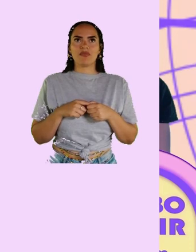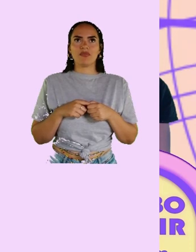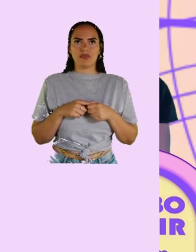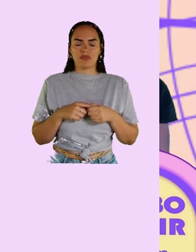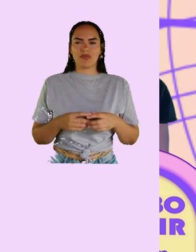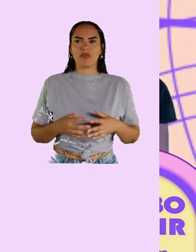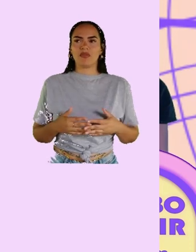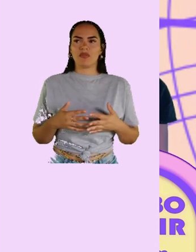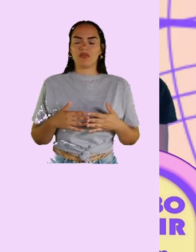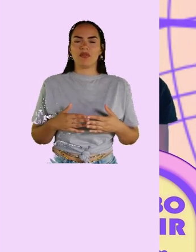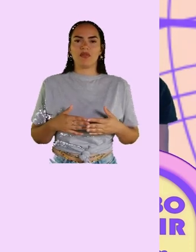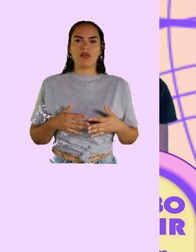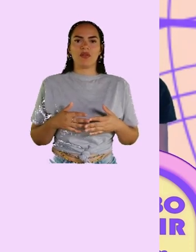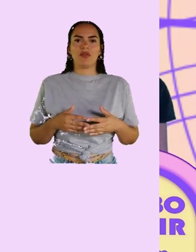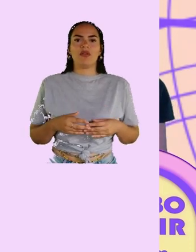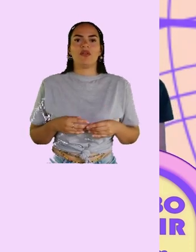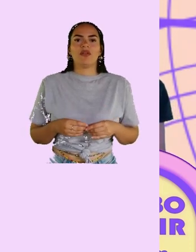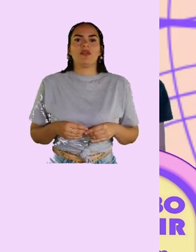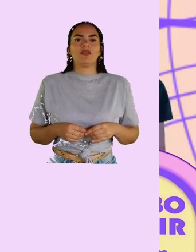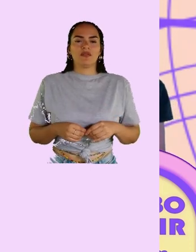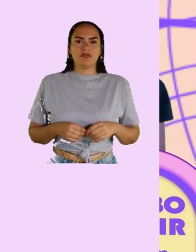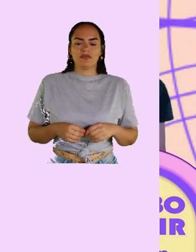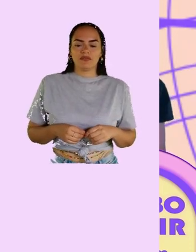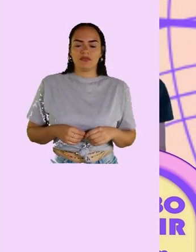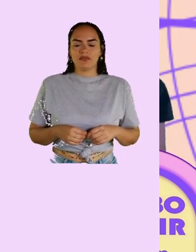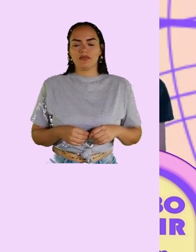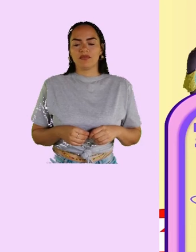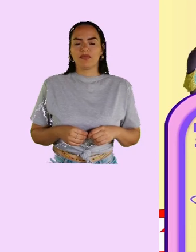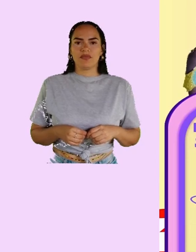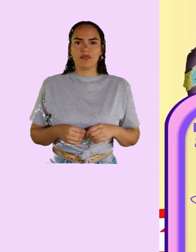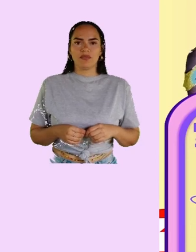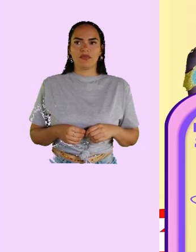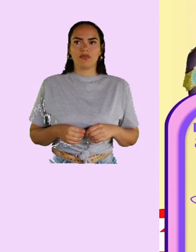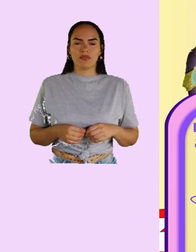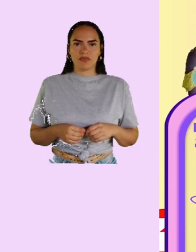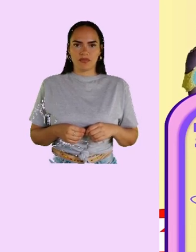final question of the round. What is our greatest insecurity?